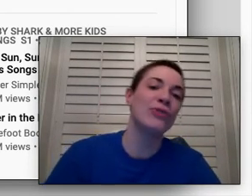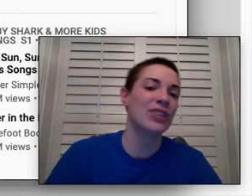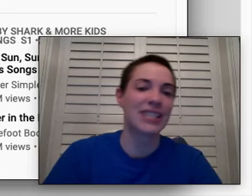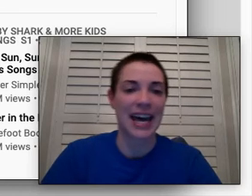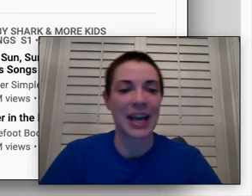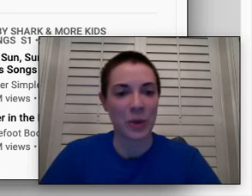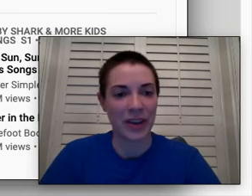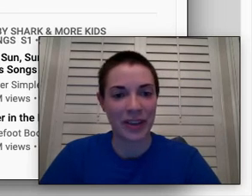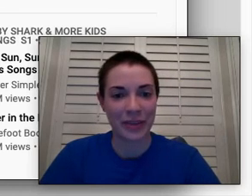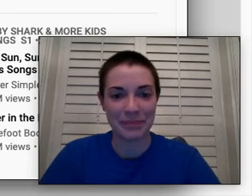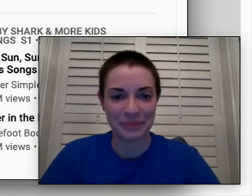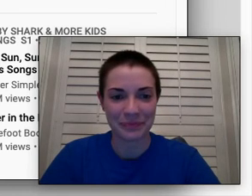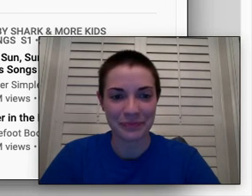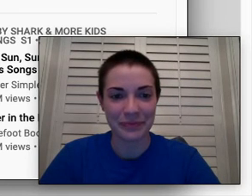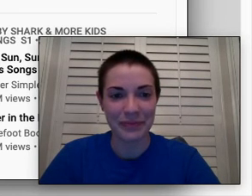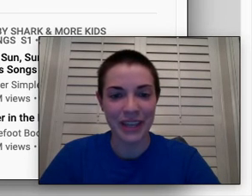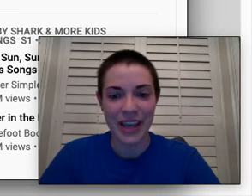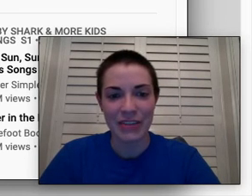through the sky with.